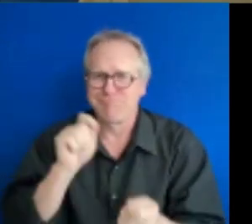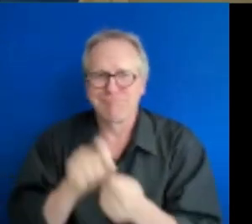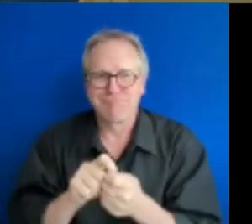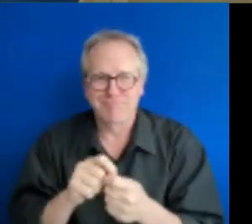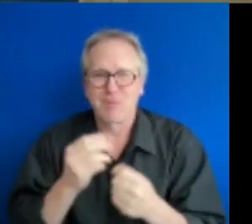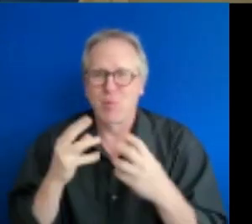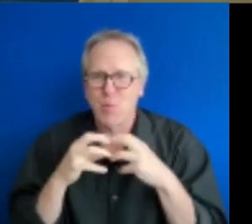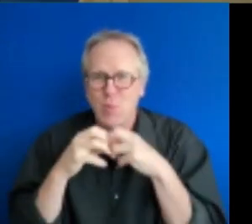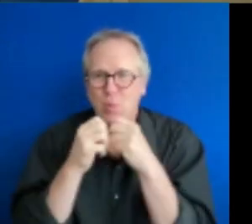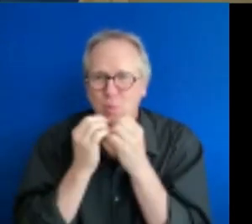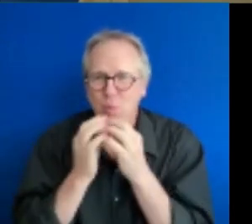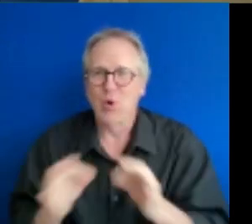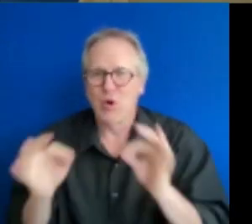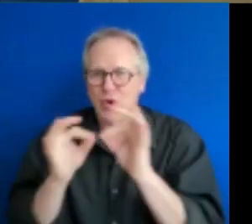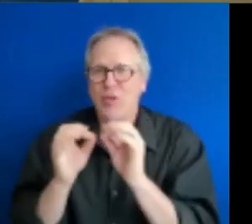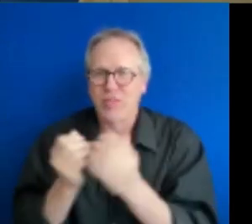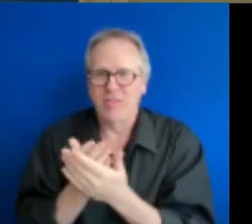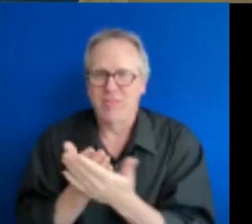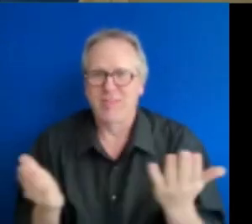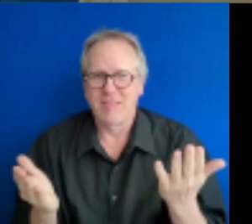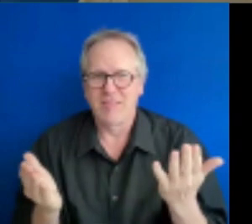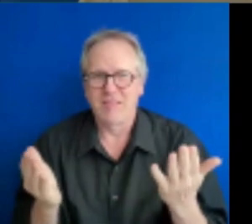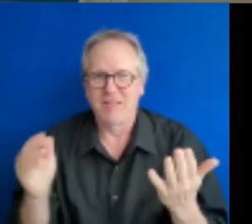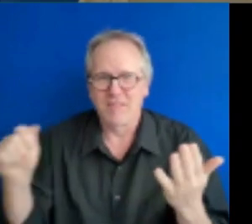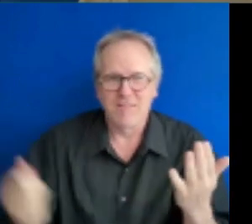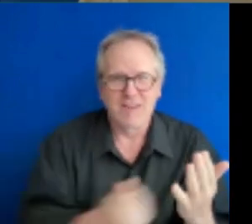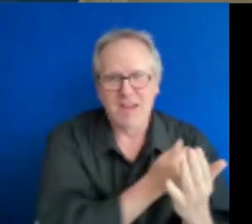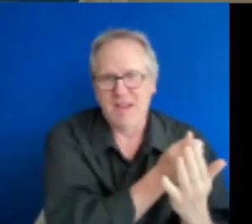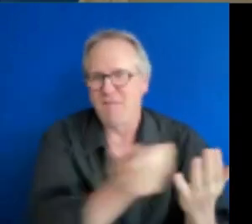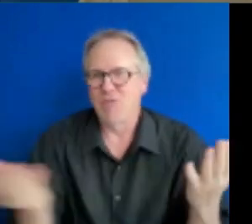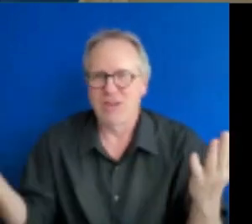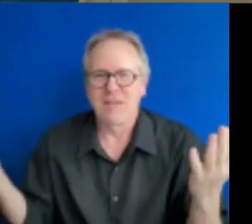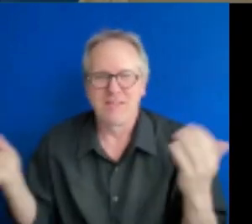of every being.